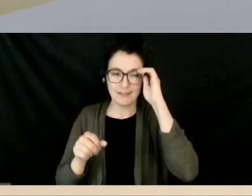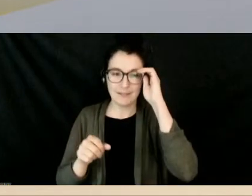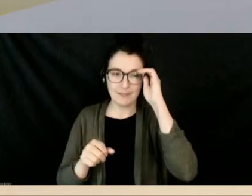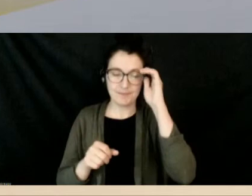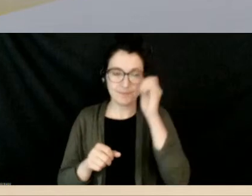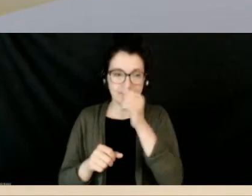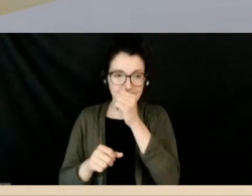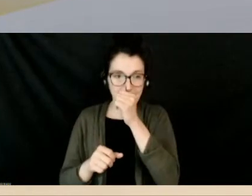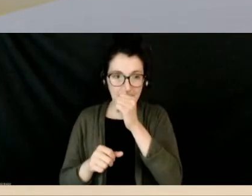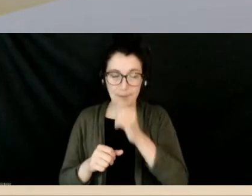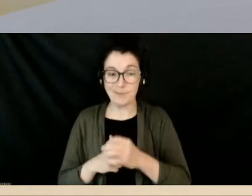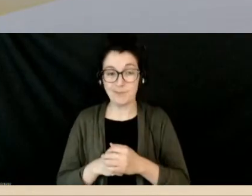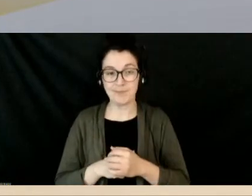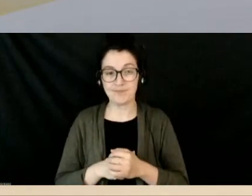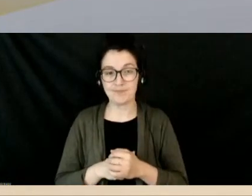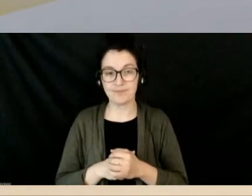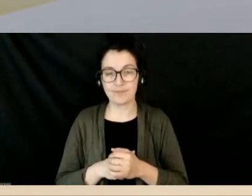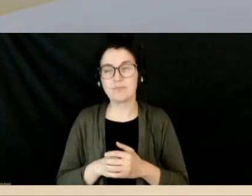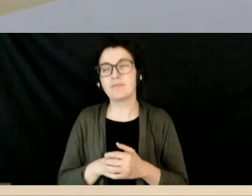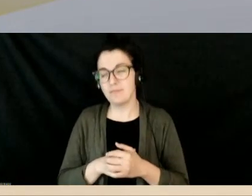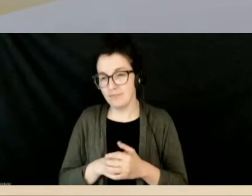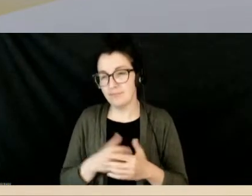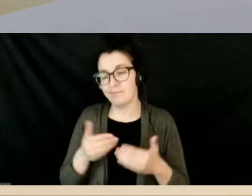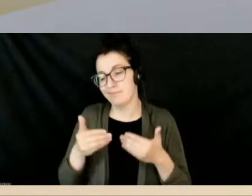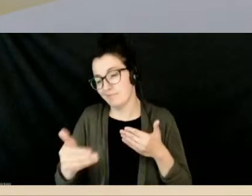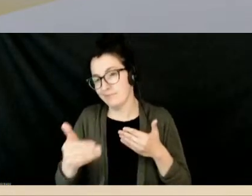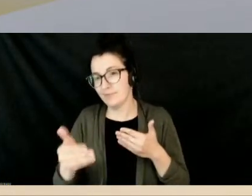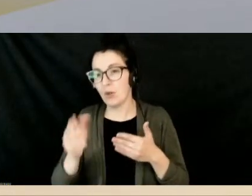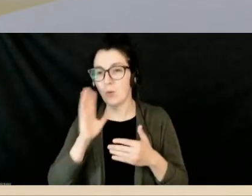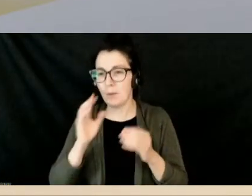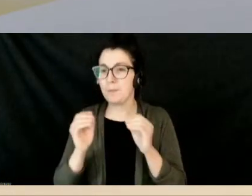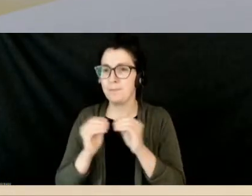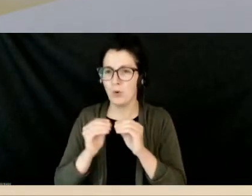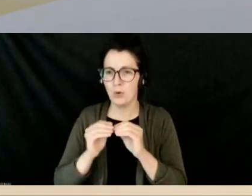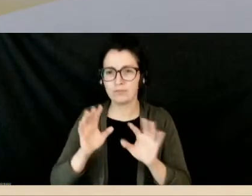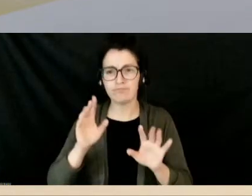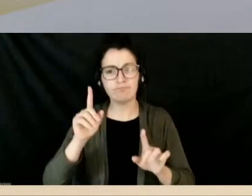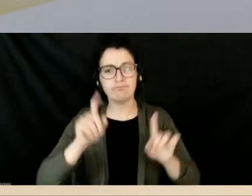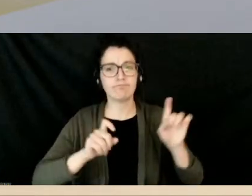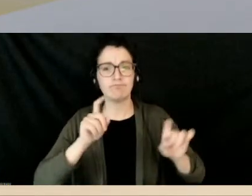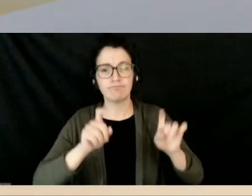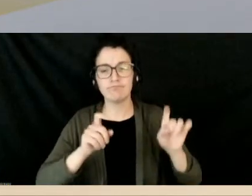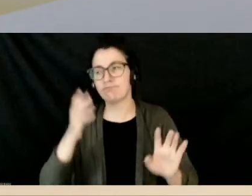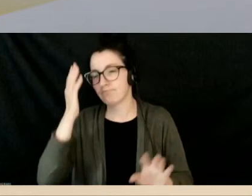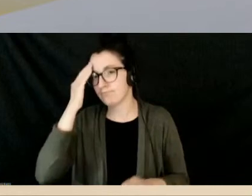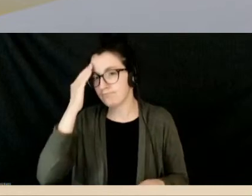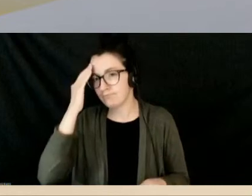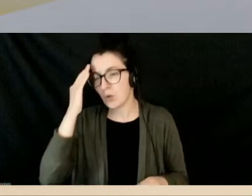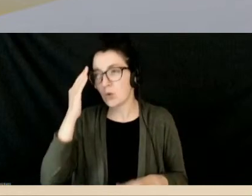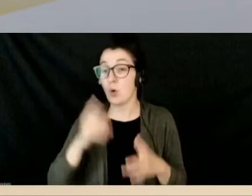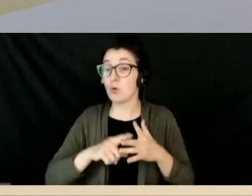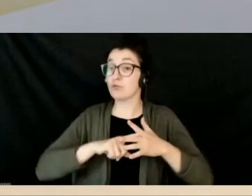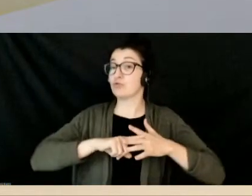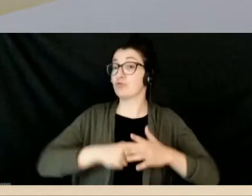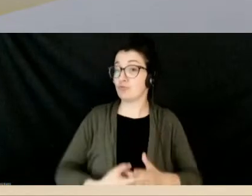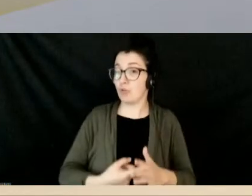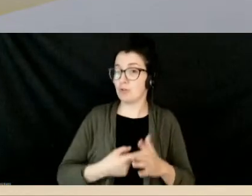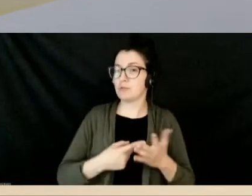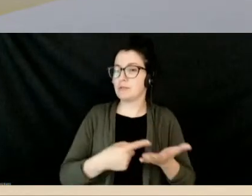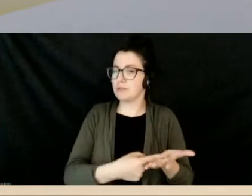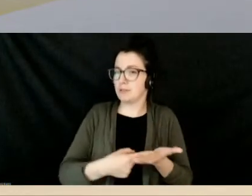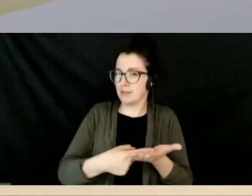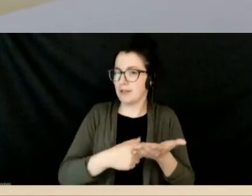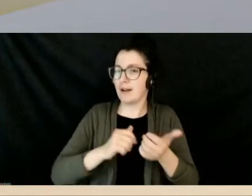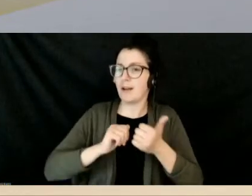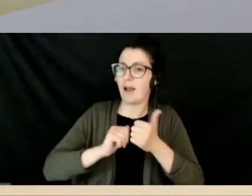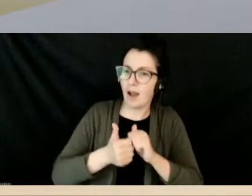I know there will be more questions on that, and so we have had some initial conversations about what is